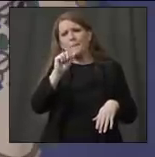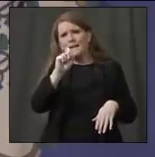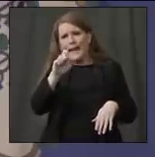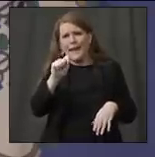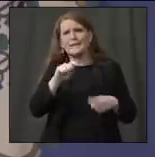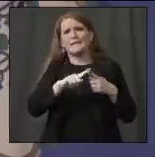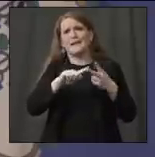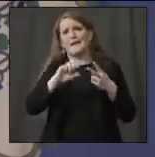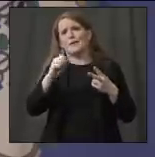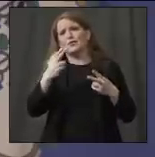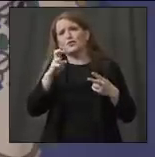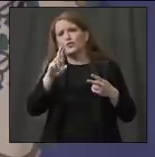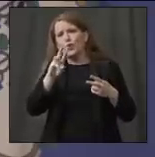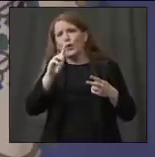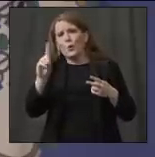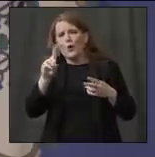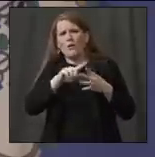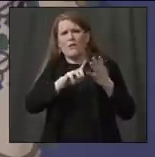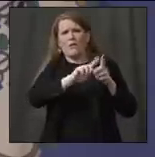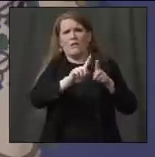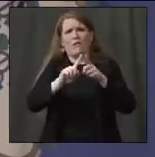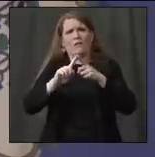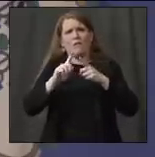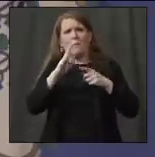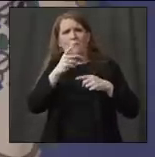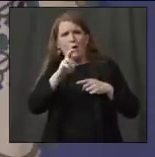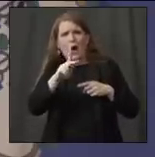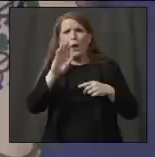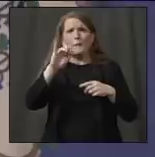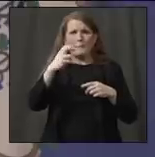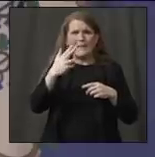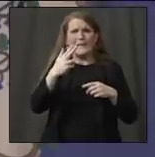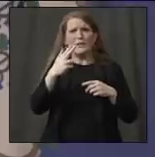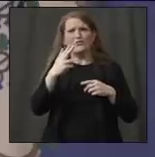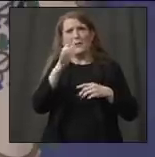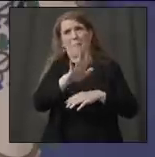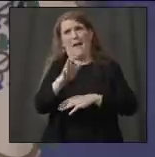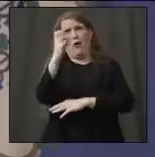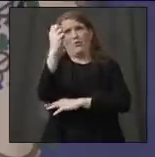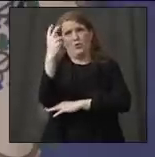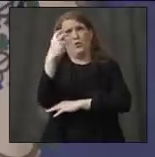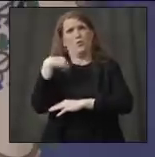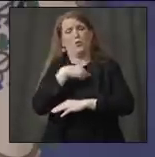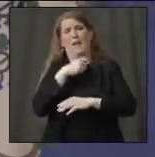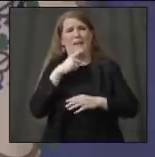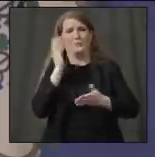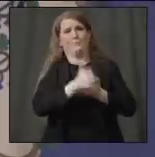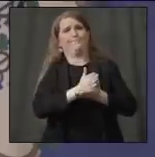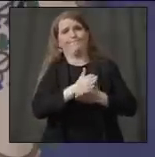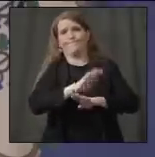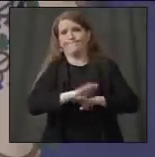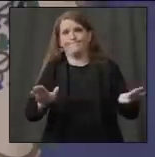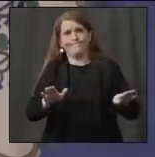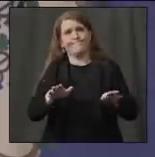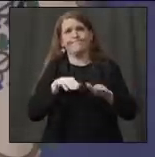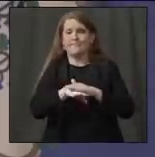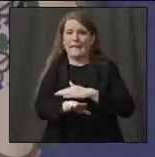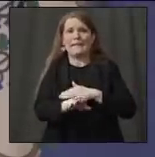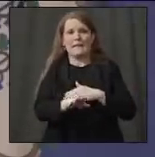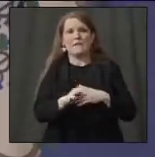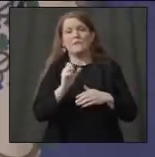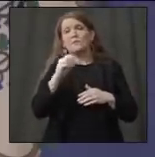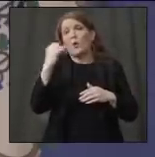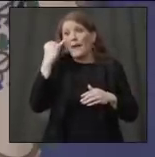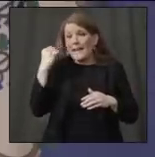in the afternoon. We're going to be fairly strict on a statewide basis in terms of how we do